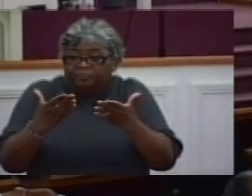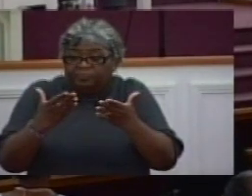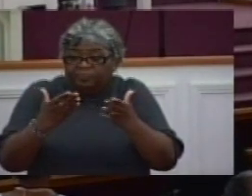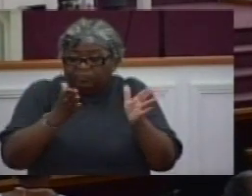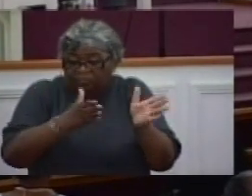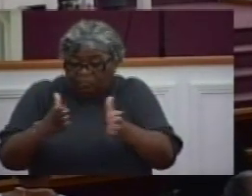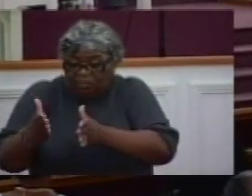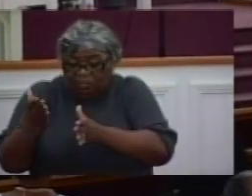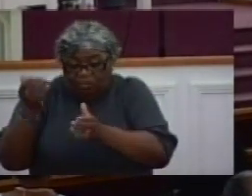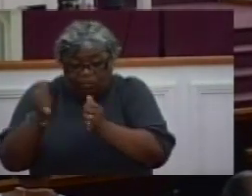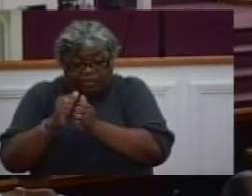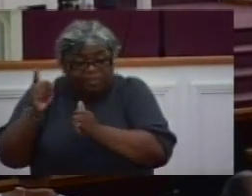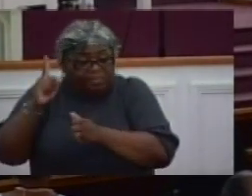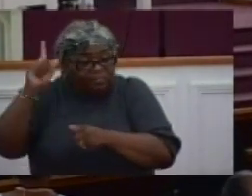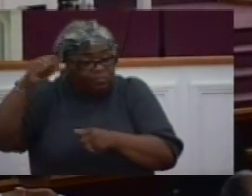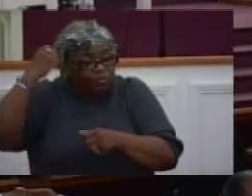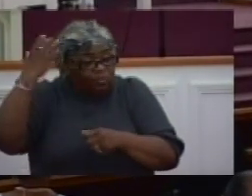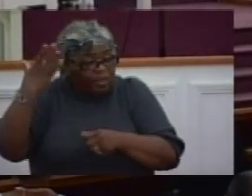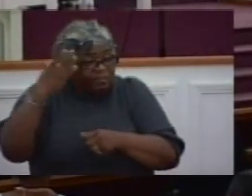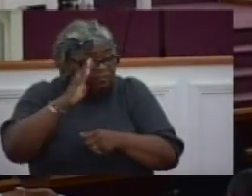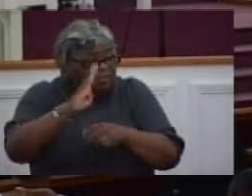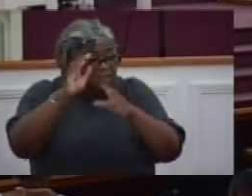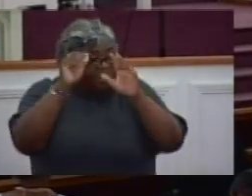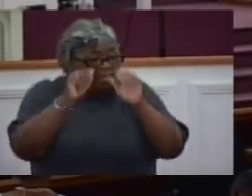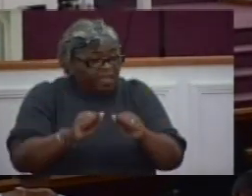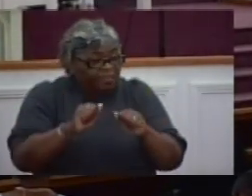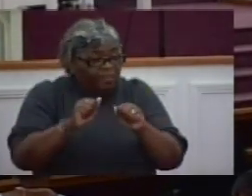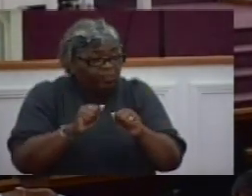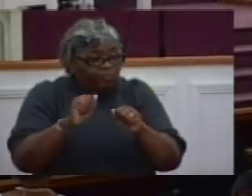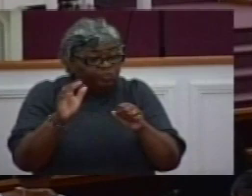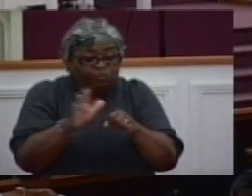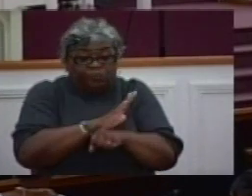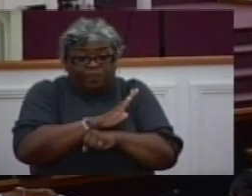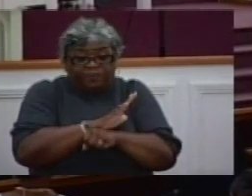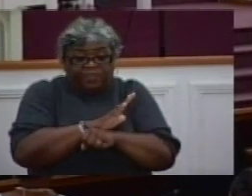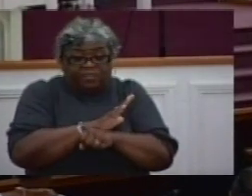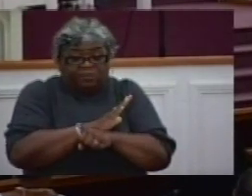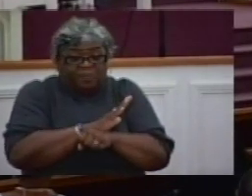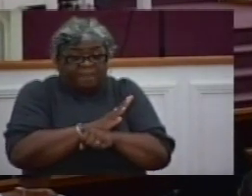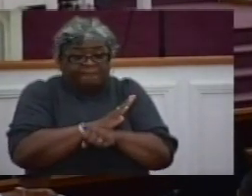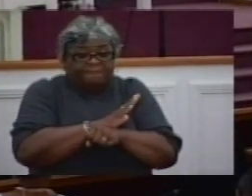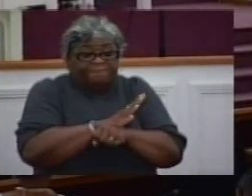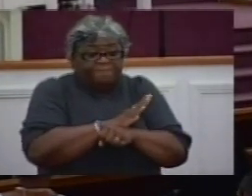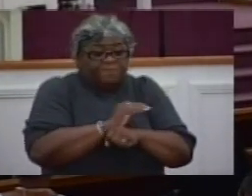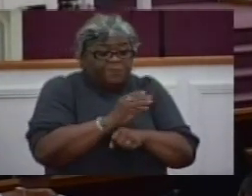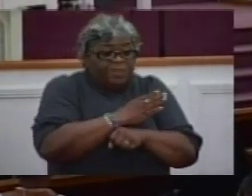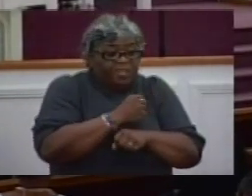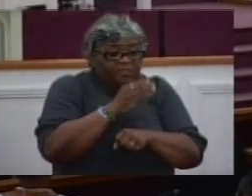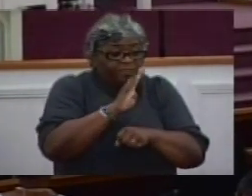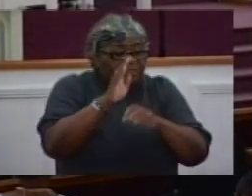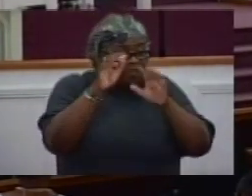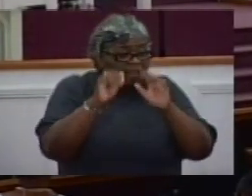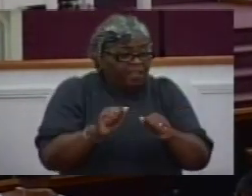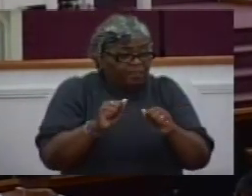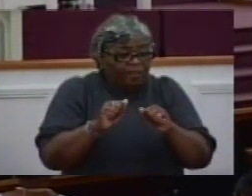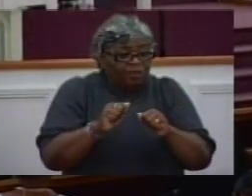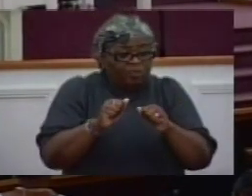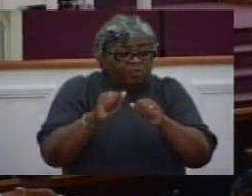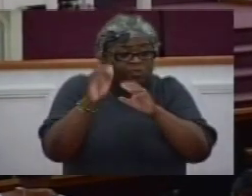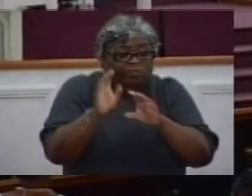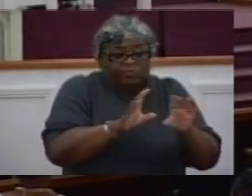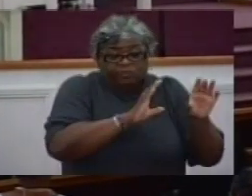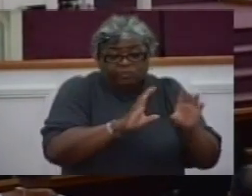with his grace to be able to fulfill and to be able to